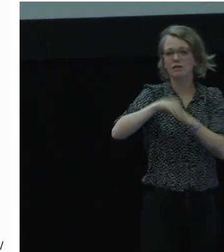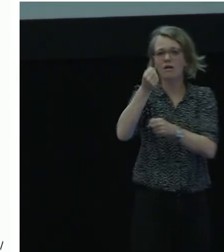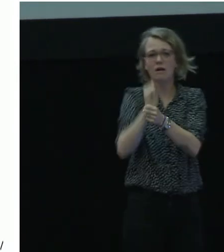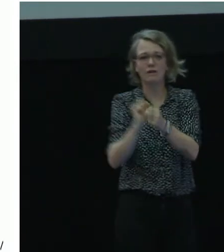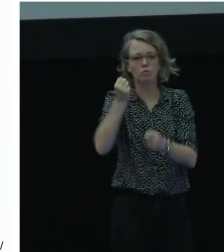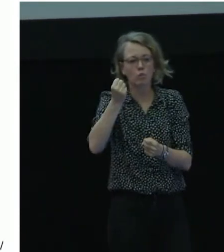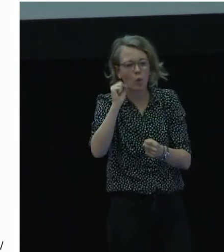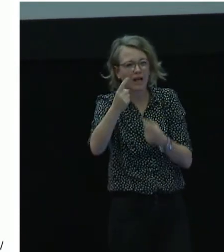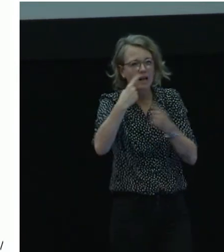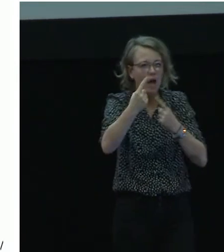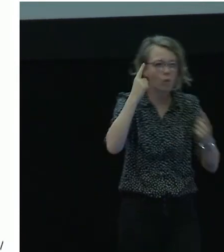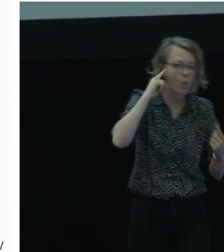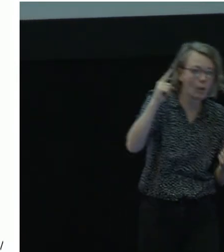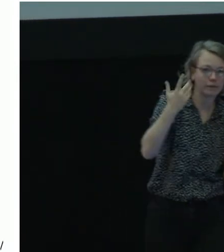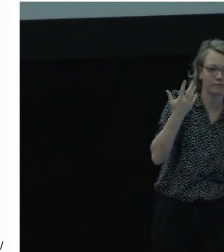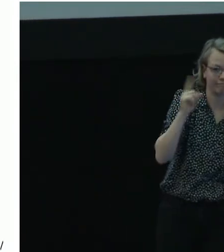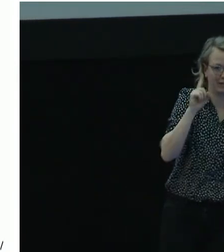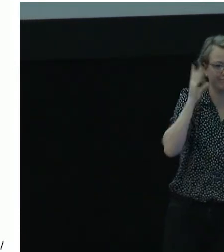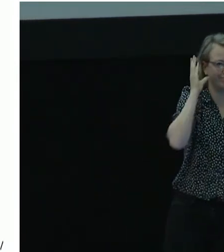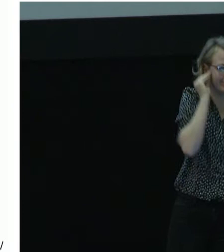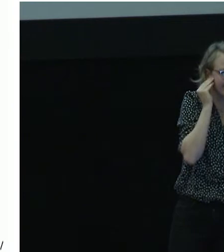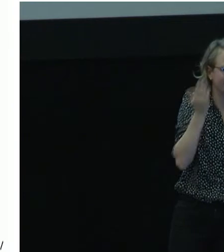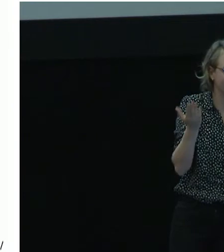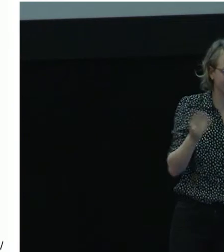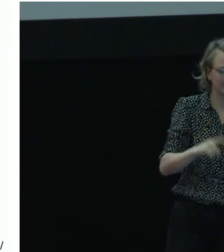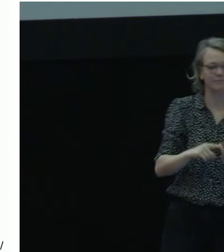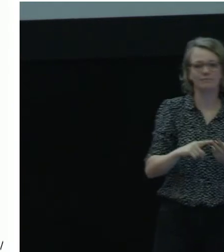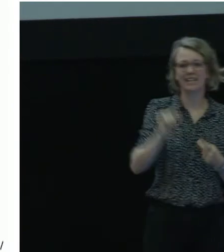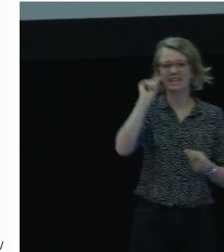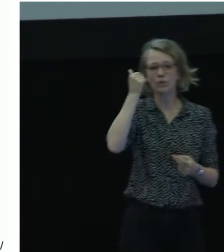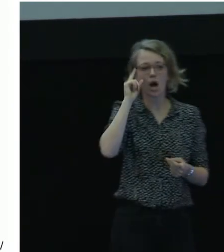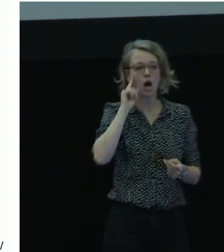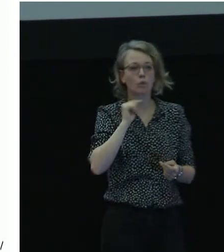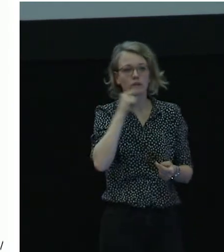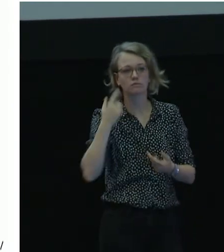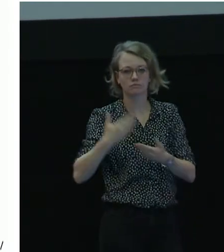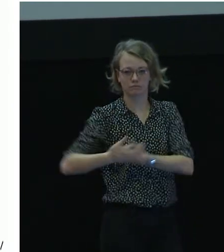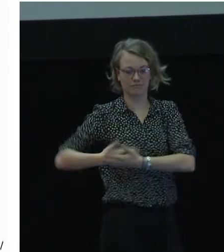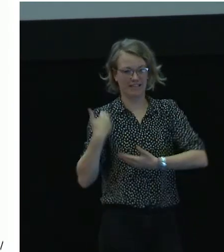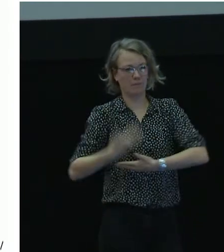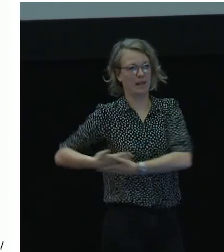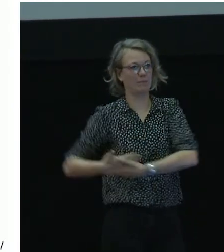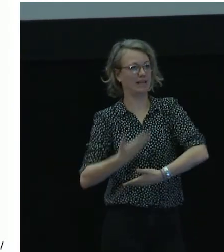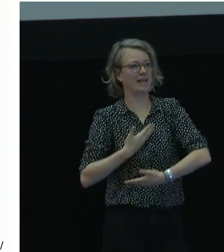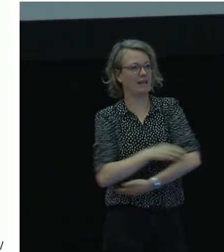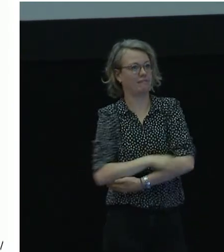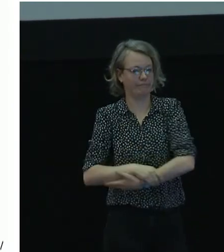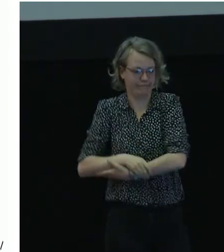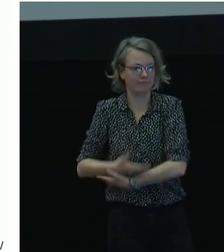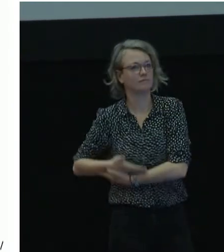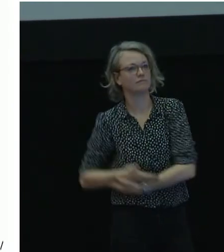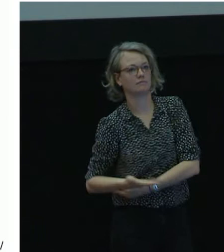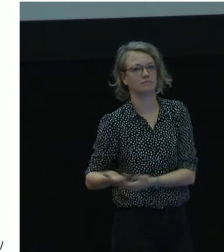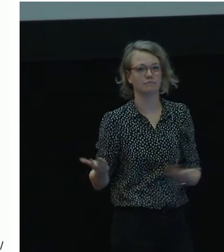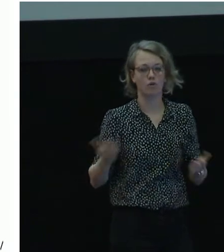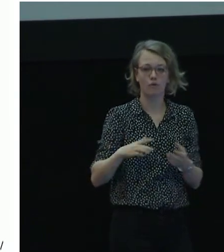these environments. So when you're in a bar and it's really loud and crowded and you can't hear each other, or when